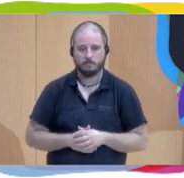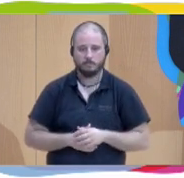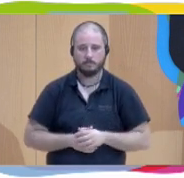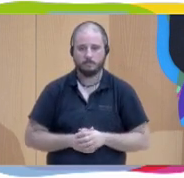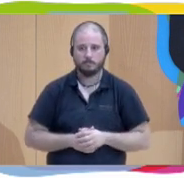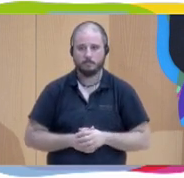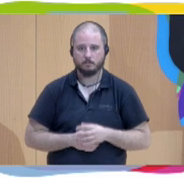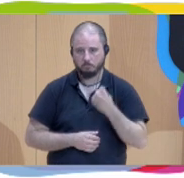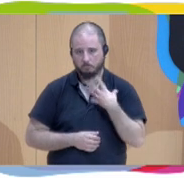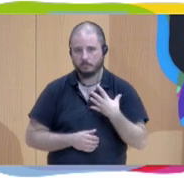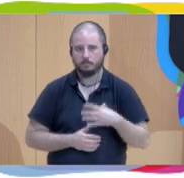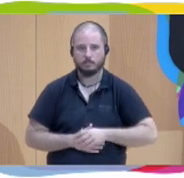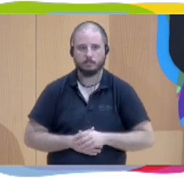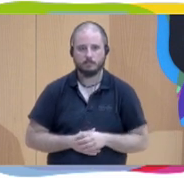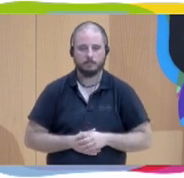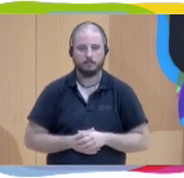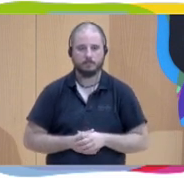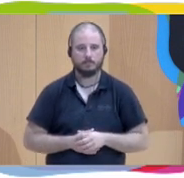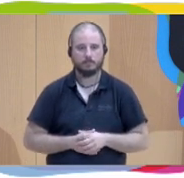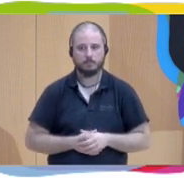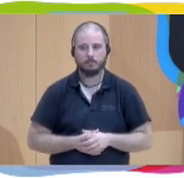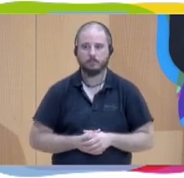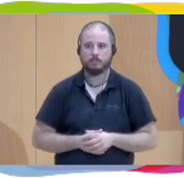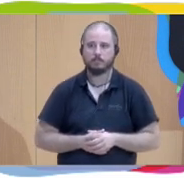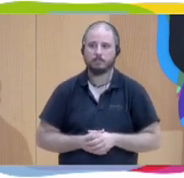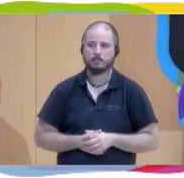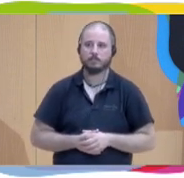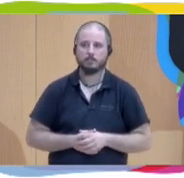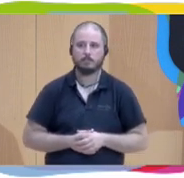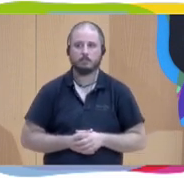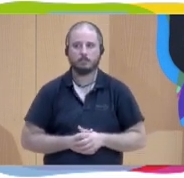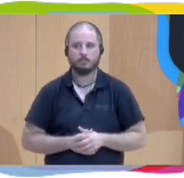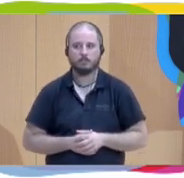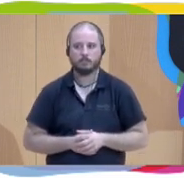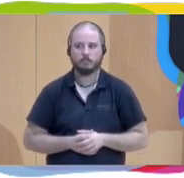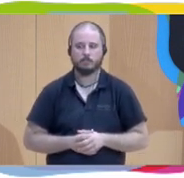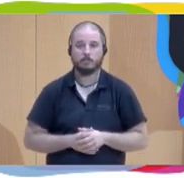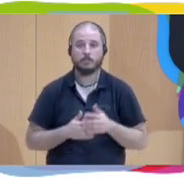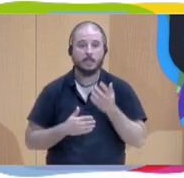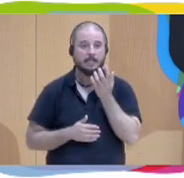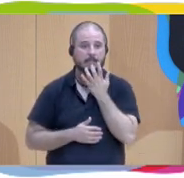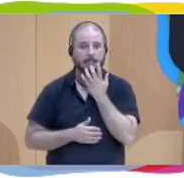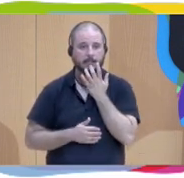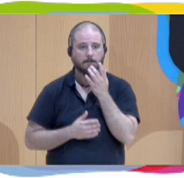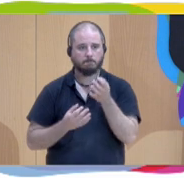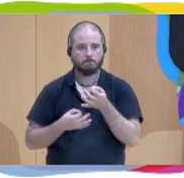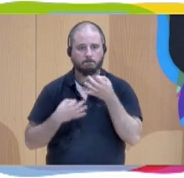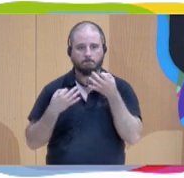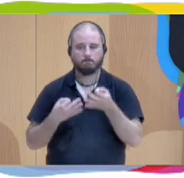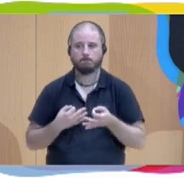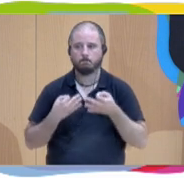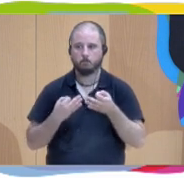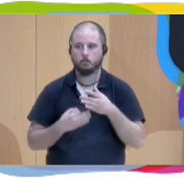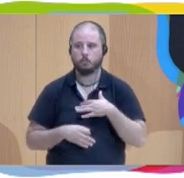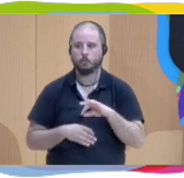And although there were some room for improvement, it's a